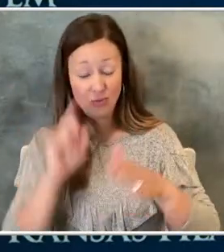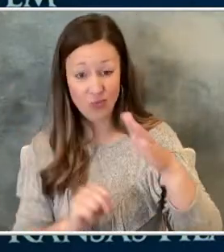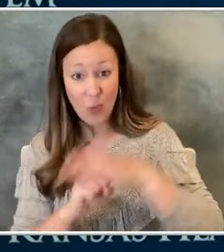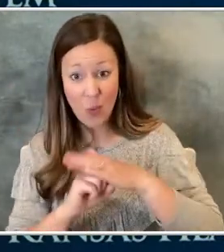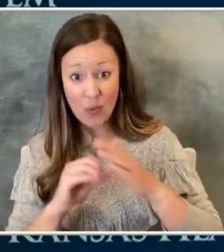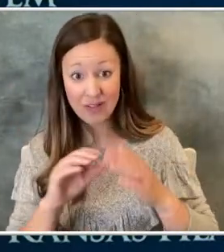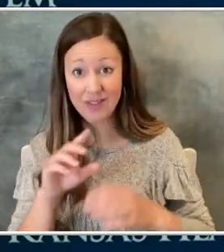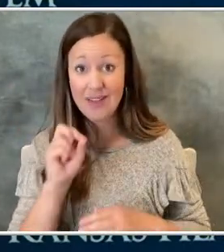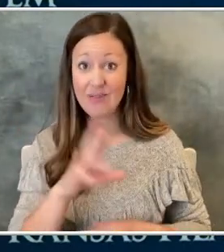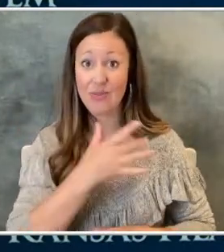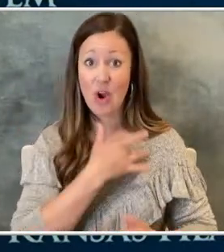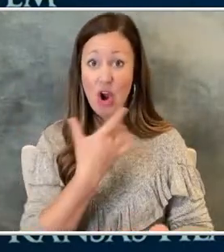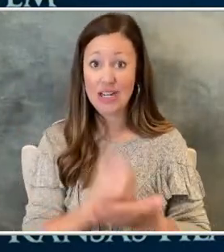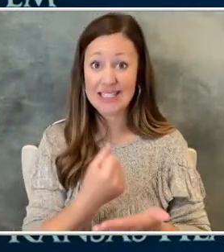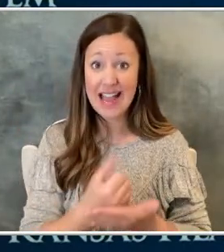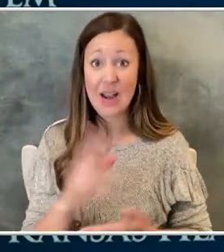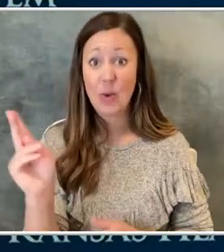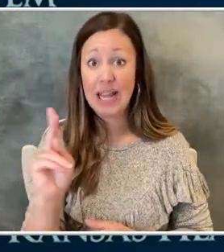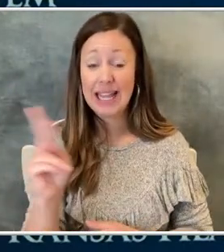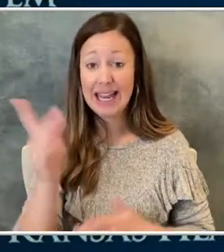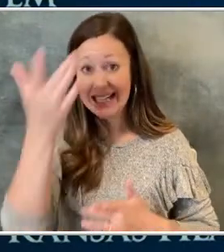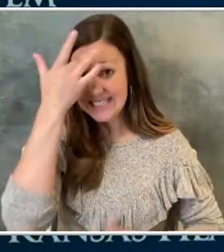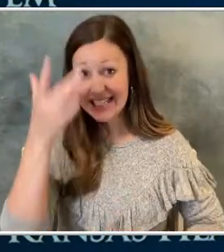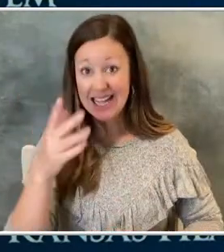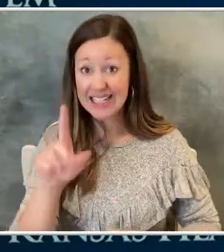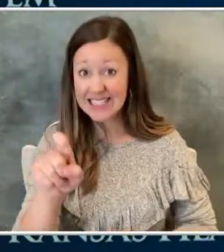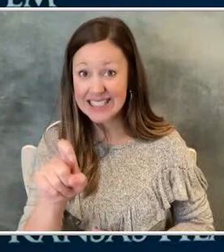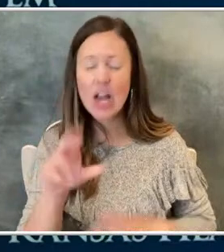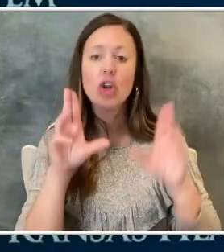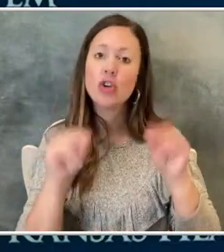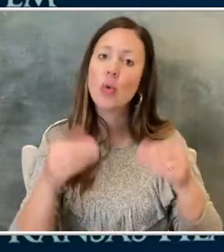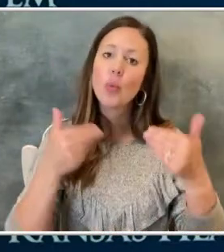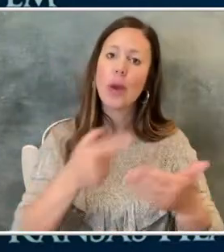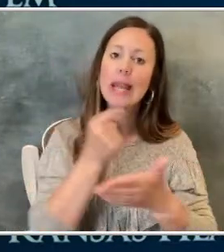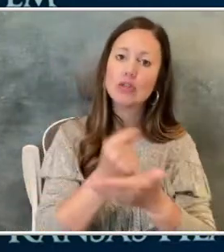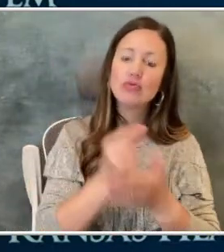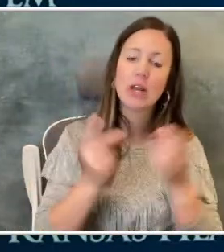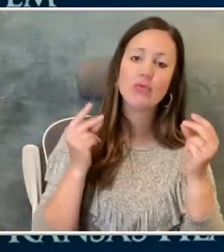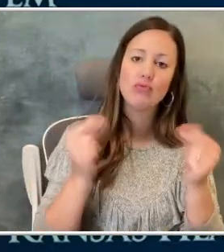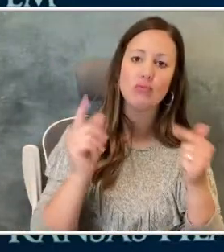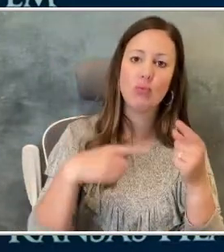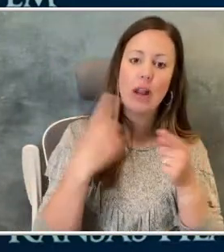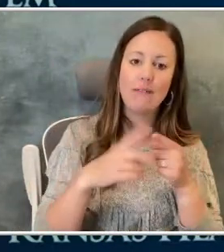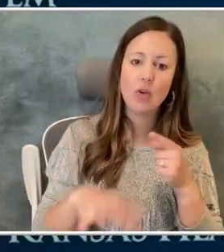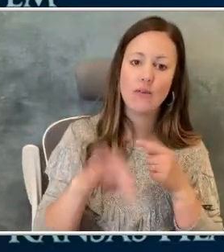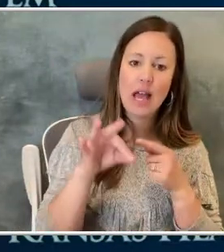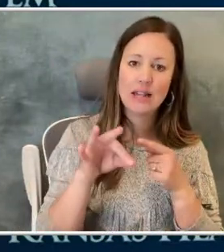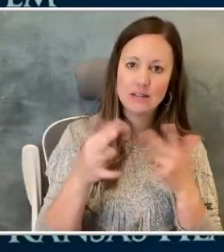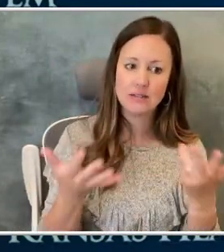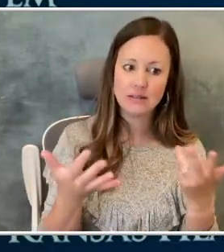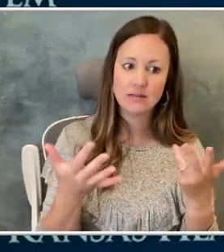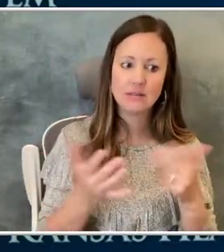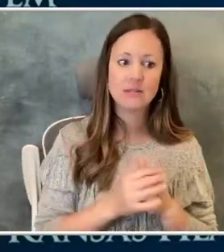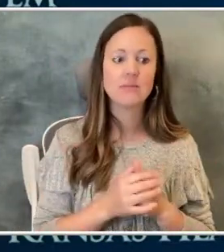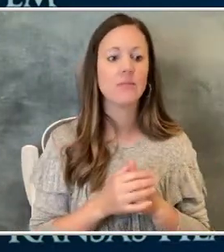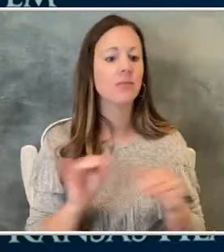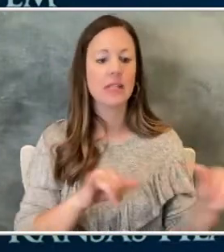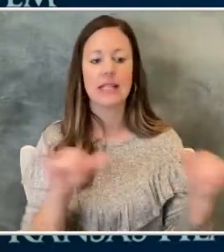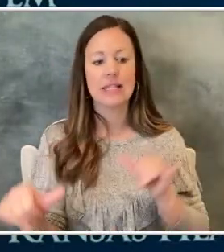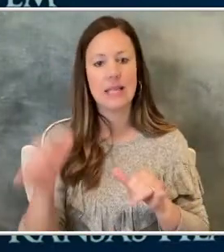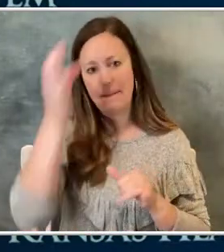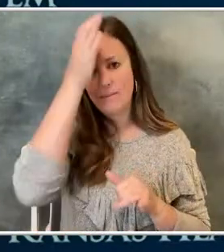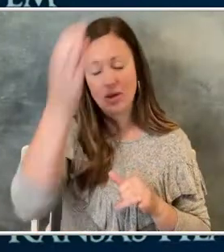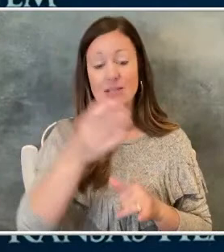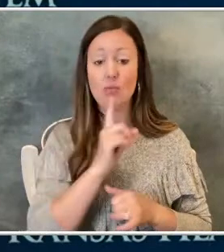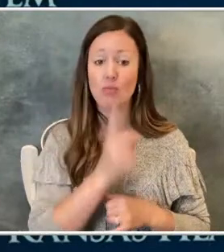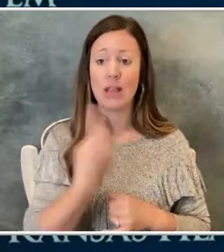heart attack or kidney disease with the high blood pressure? No, you treat them right away. The same thing with other risk factors. You treat them right away. And we should be doing